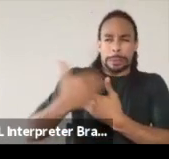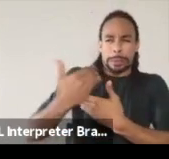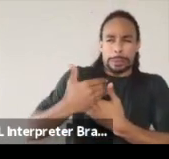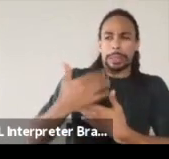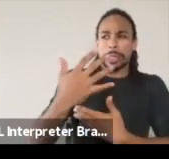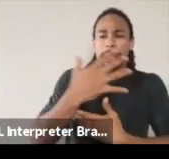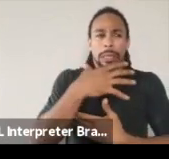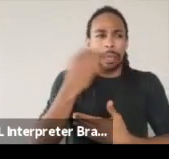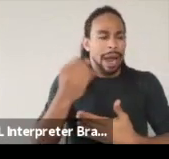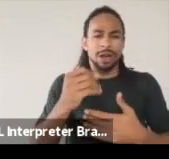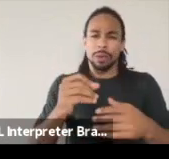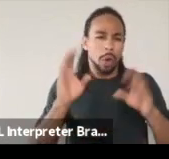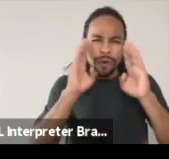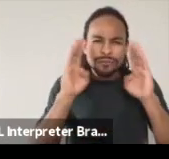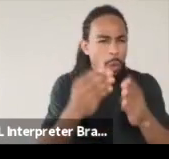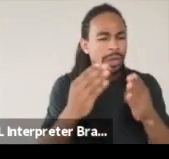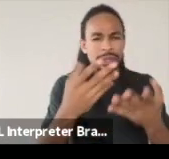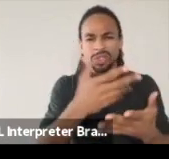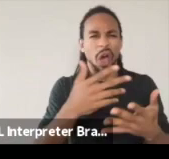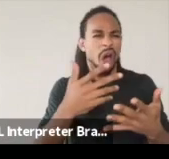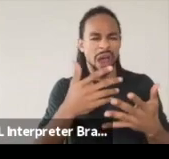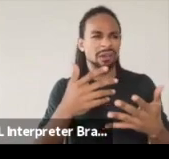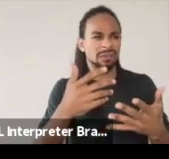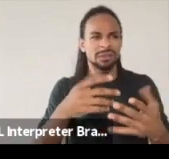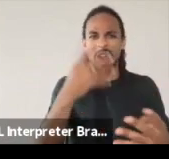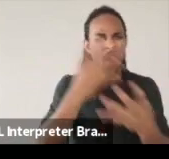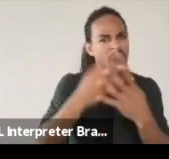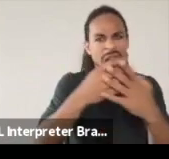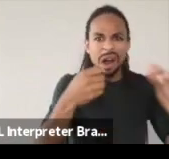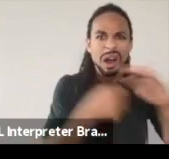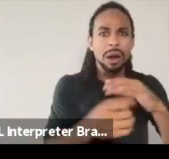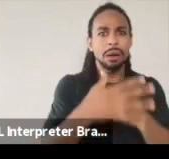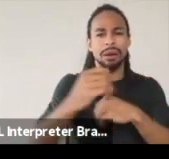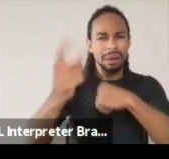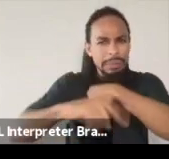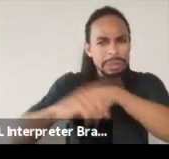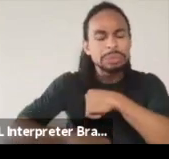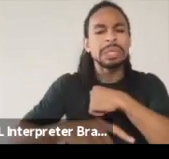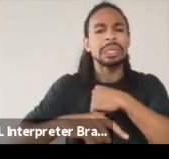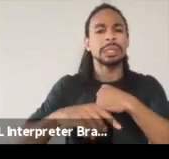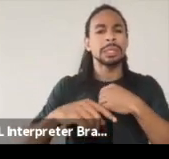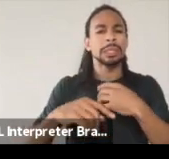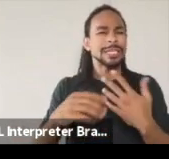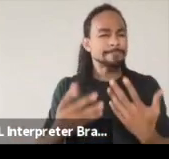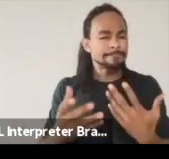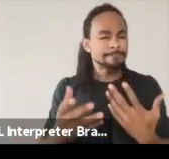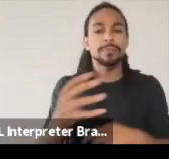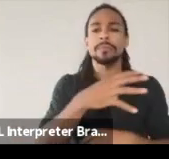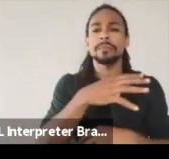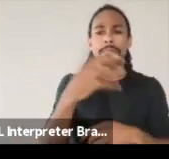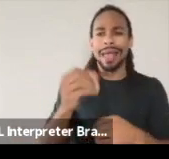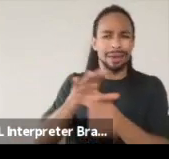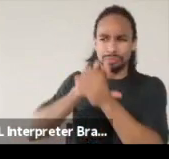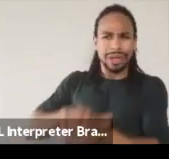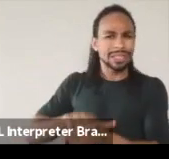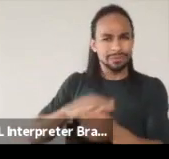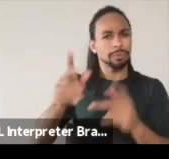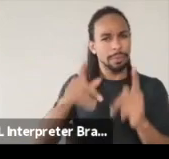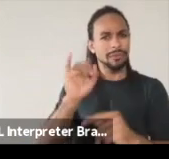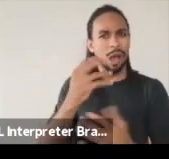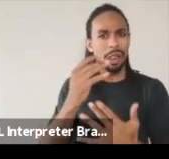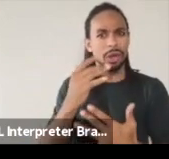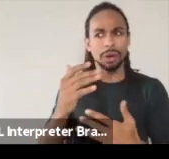punitive, not only to the survivors that we were working with, but also to those of us who were folks of color on